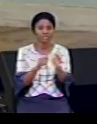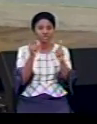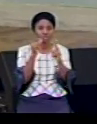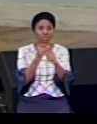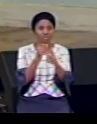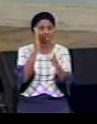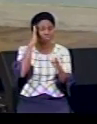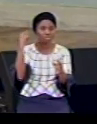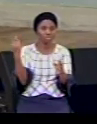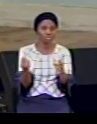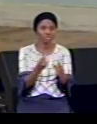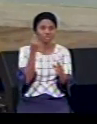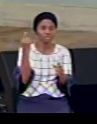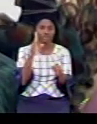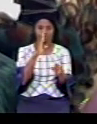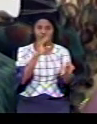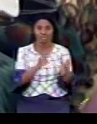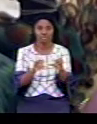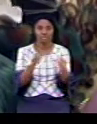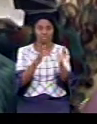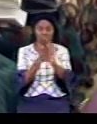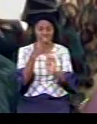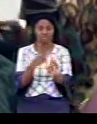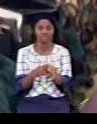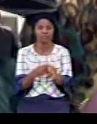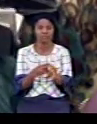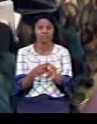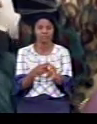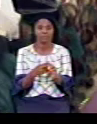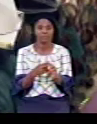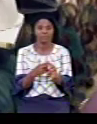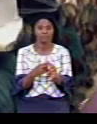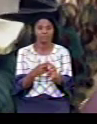will always be fulfilled.